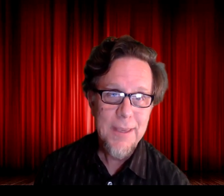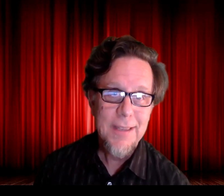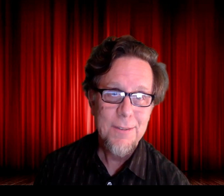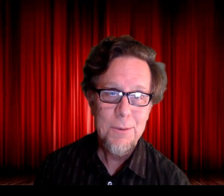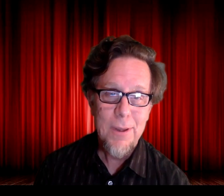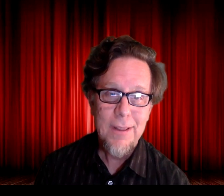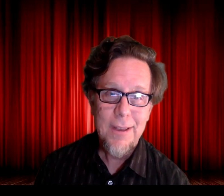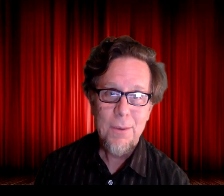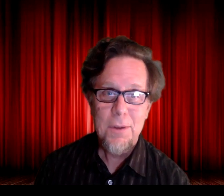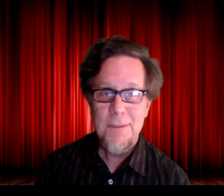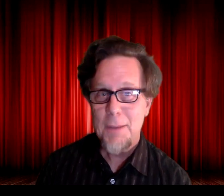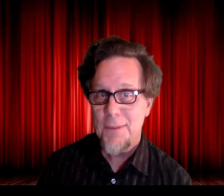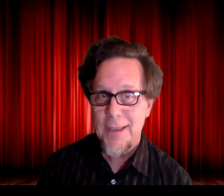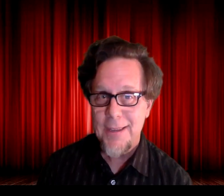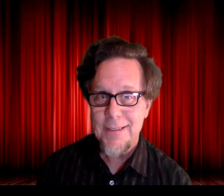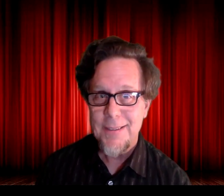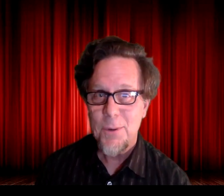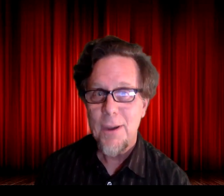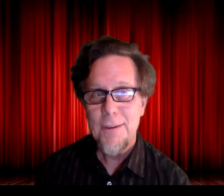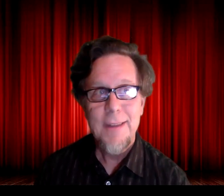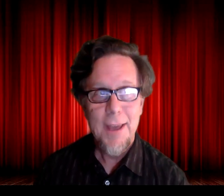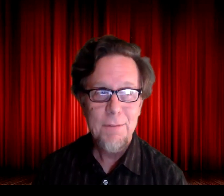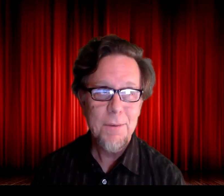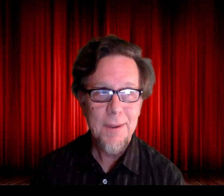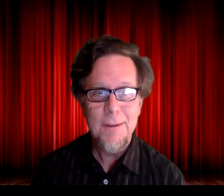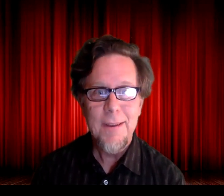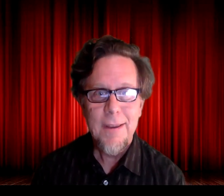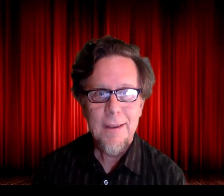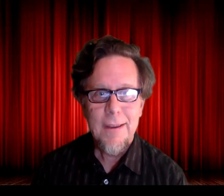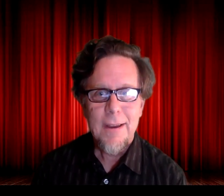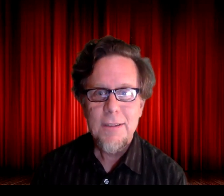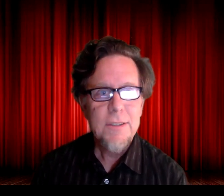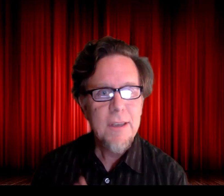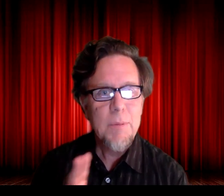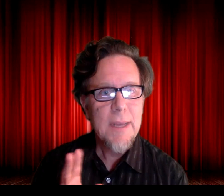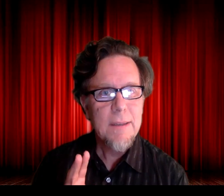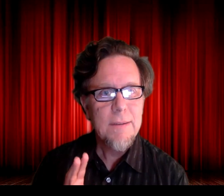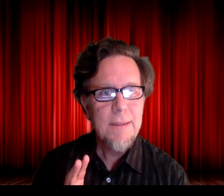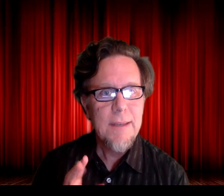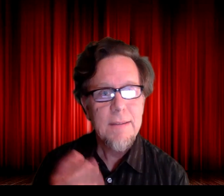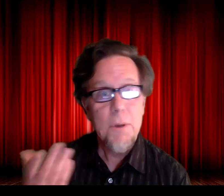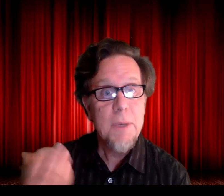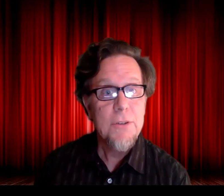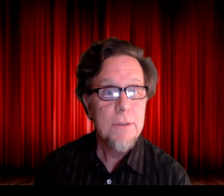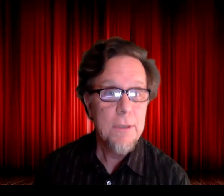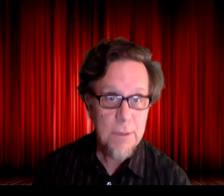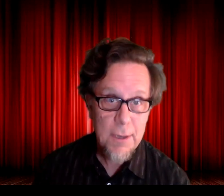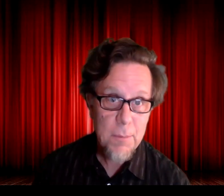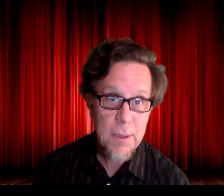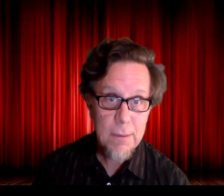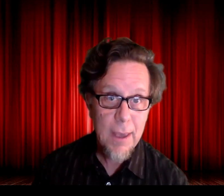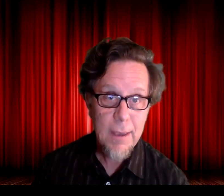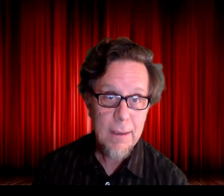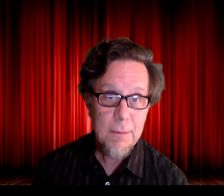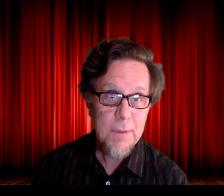welcome again to you all, whatever time of day it is. We're honored to have you here. Just a couple of technical details. I want to make sure that you can